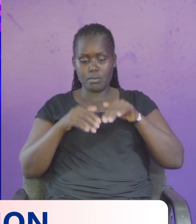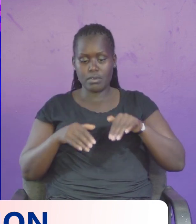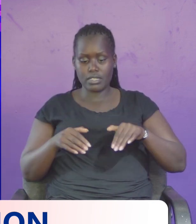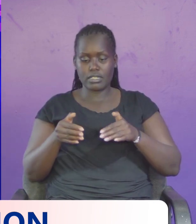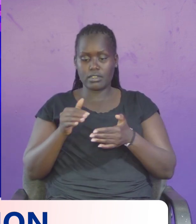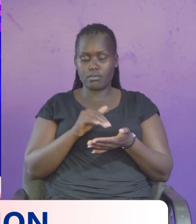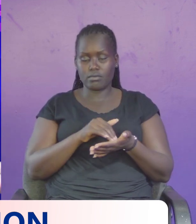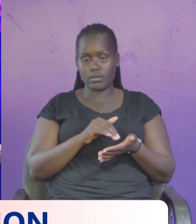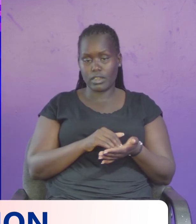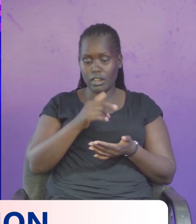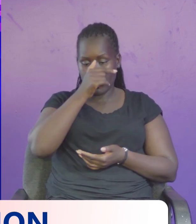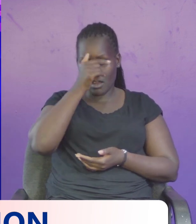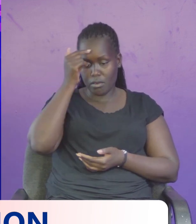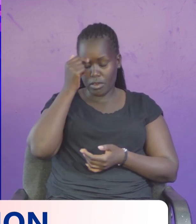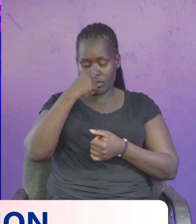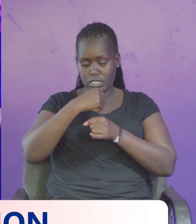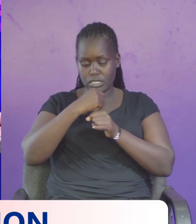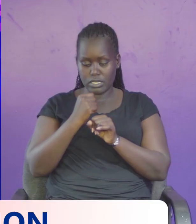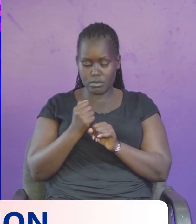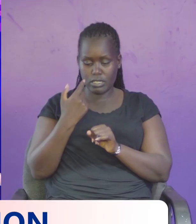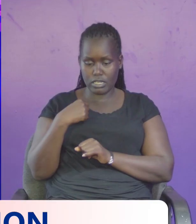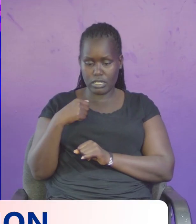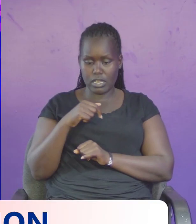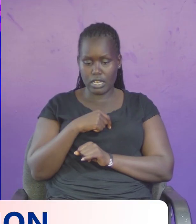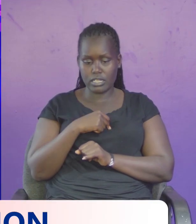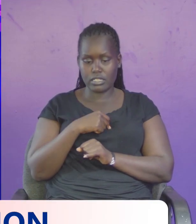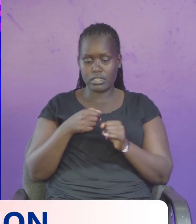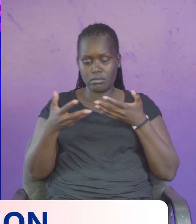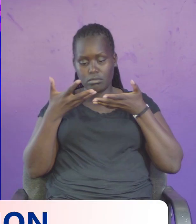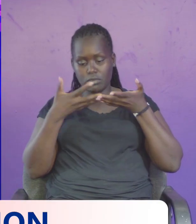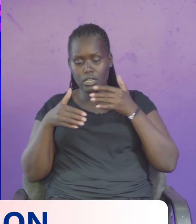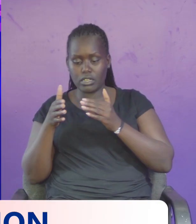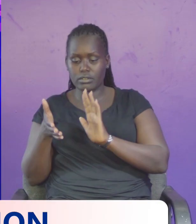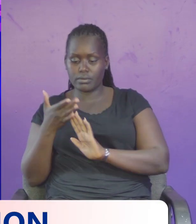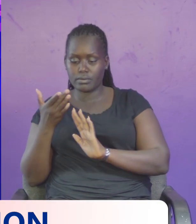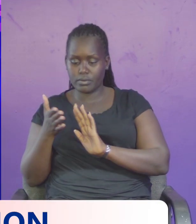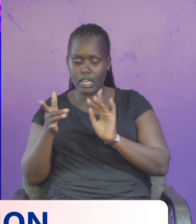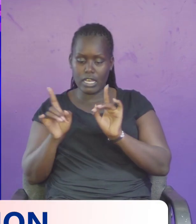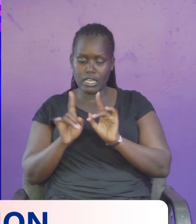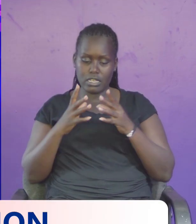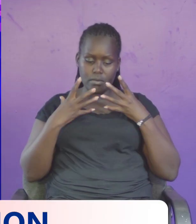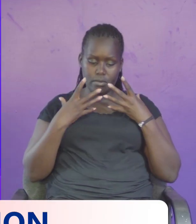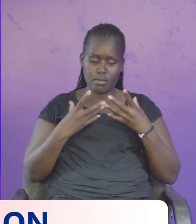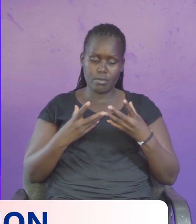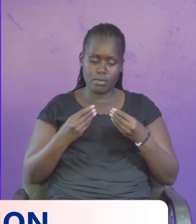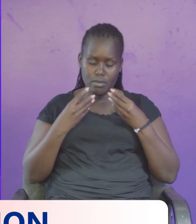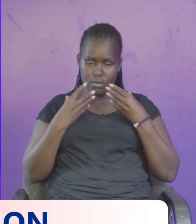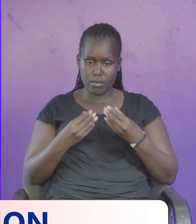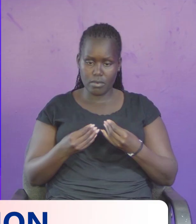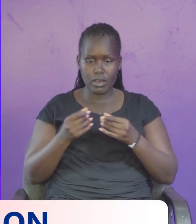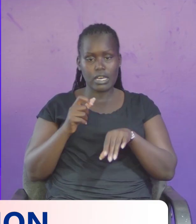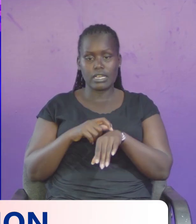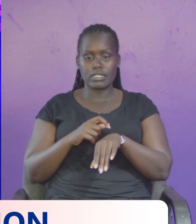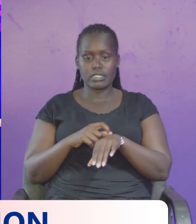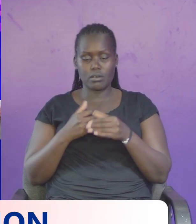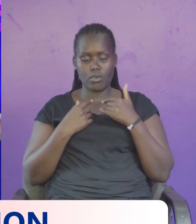disguise. Because it makes us interact so fast Right. and so easily. And when you put a